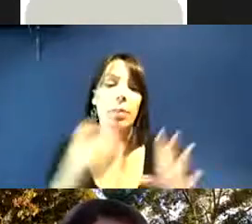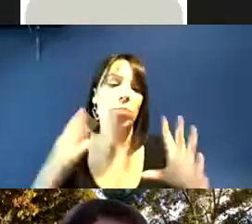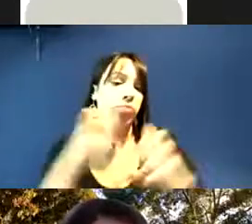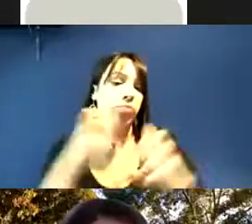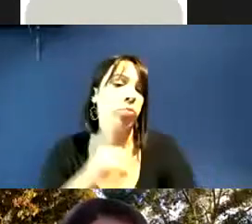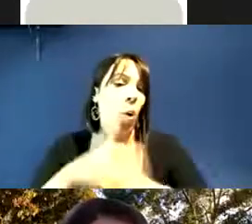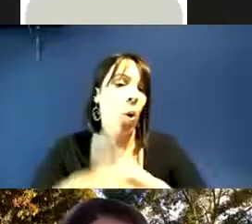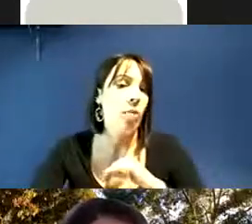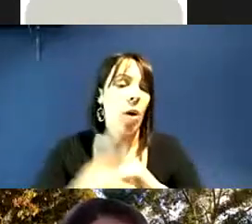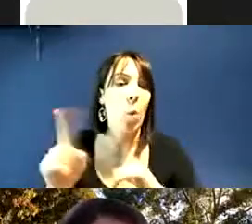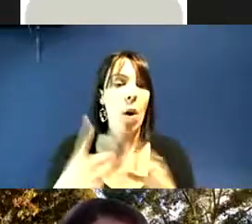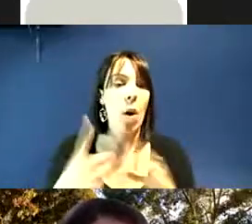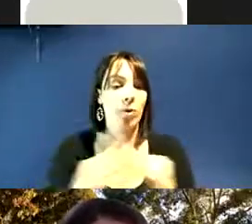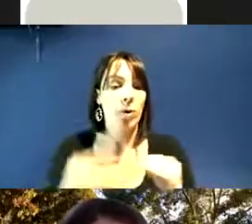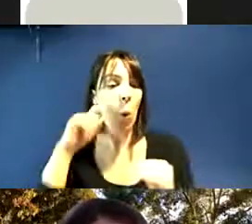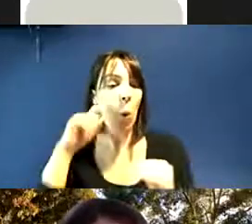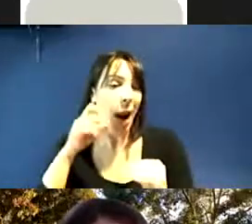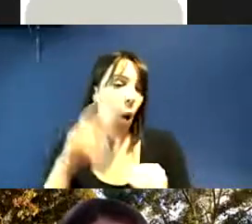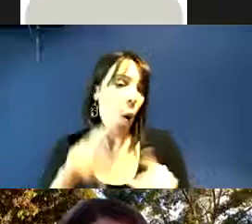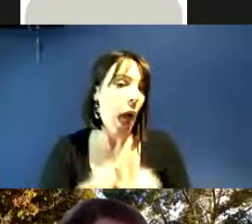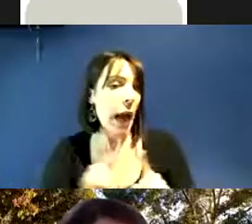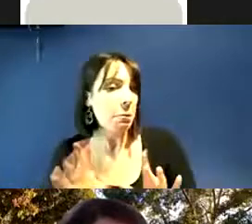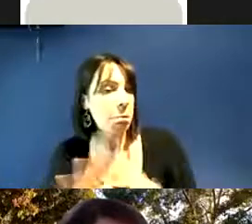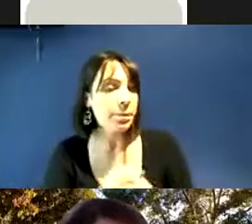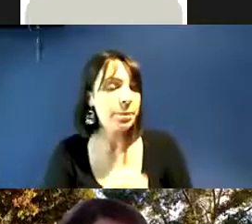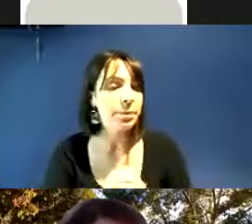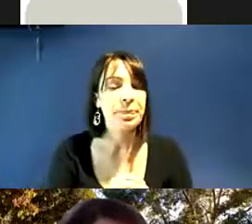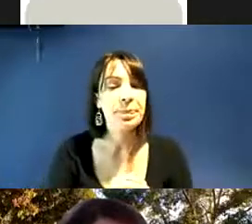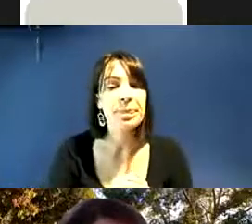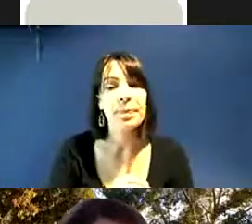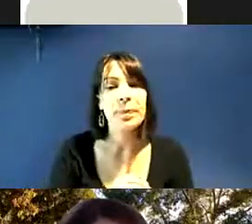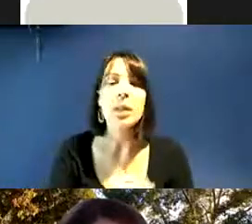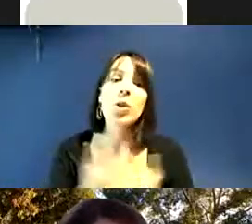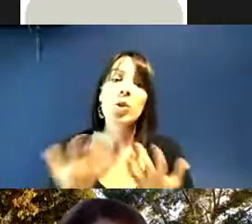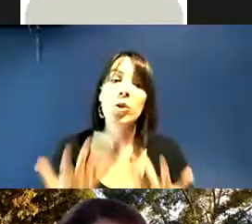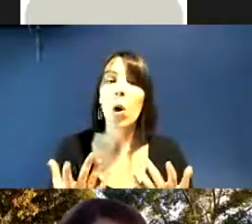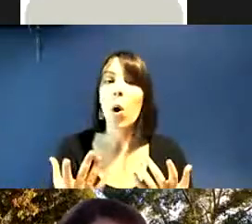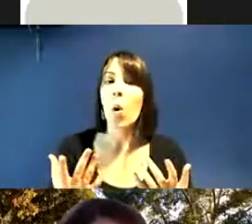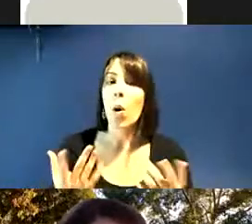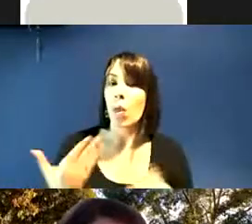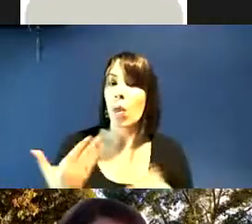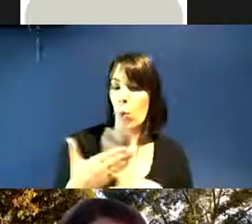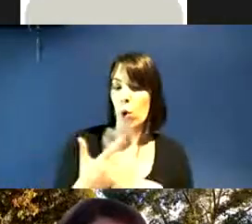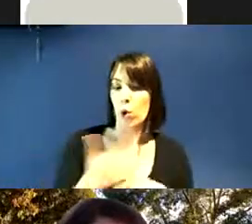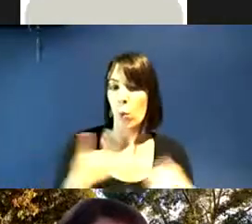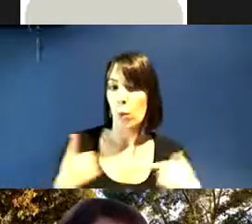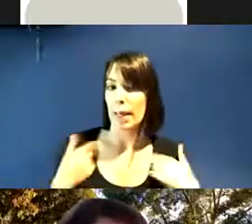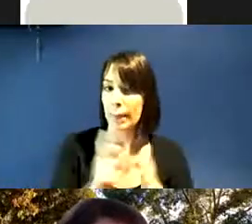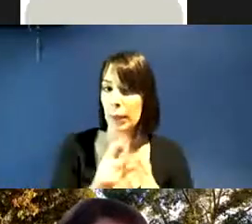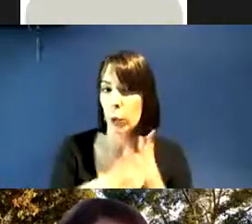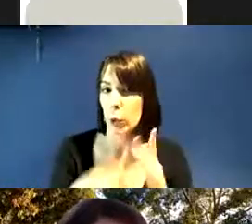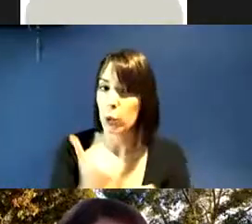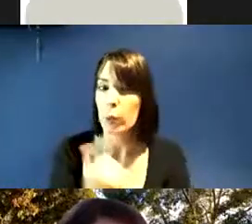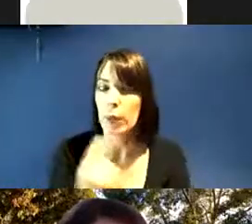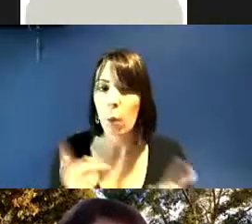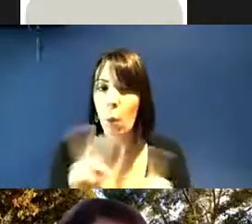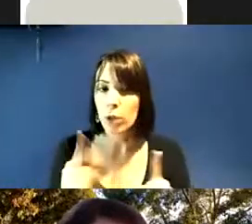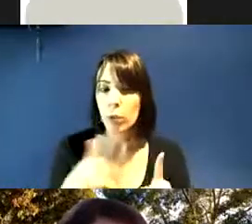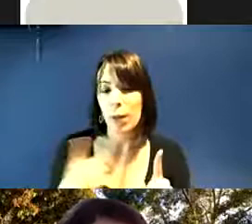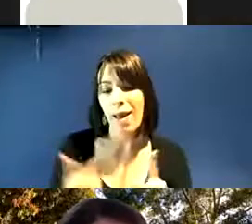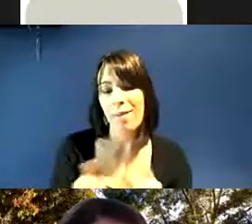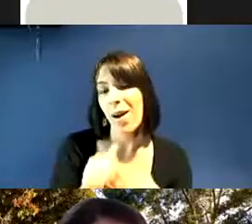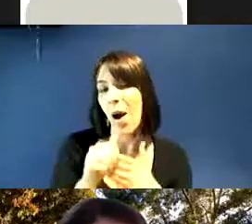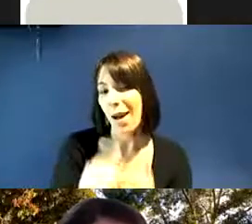expect. To inform this work that we've been doing, we have the guidance and support of